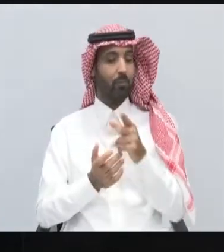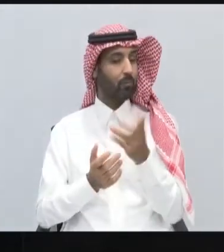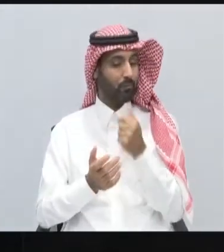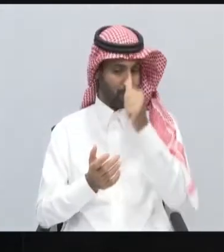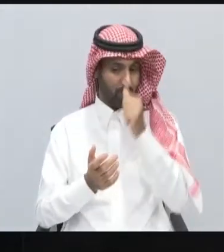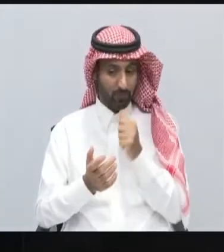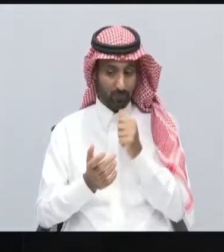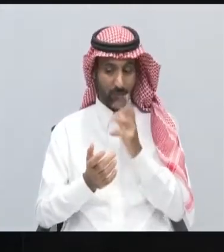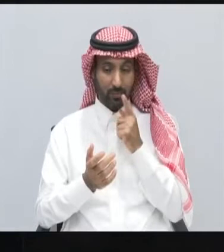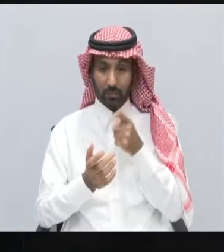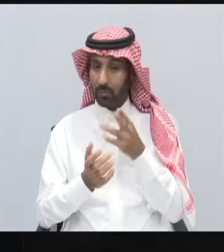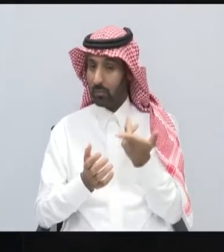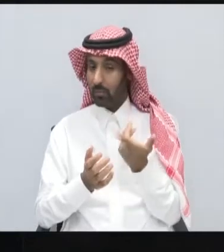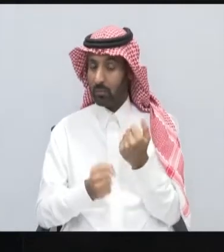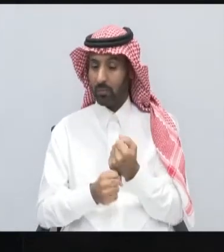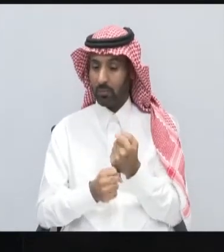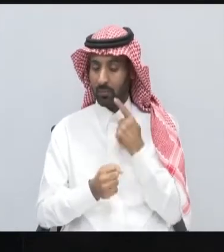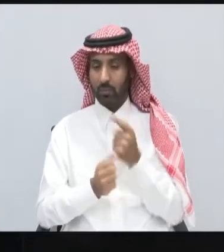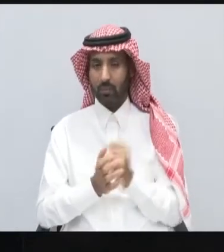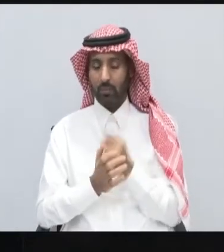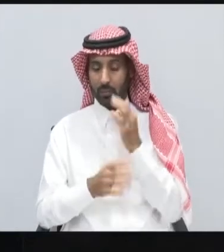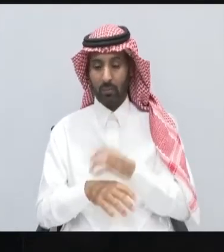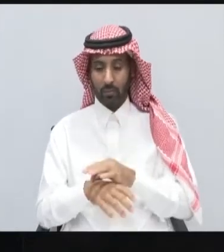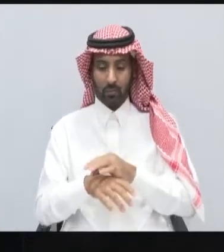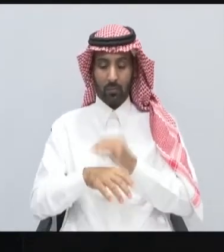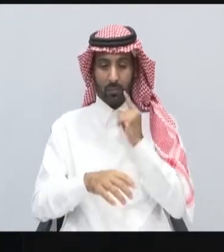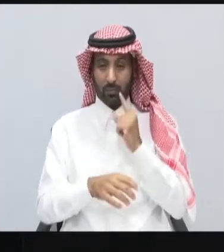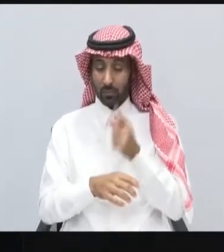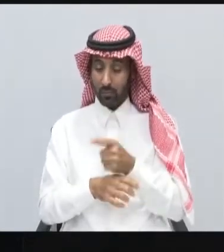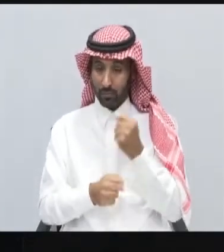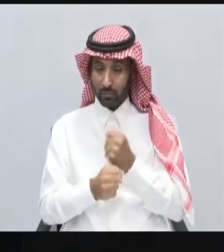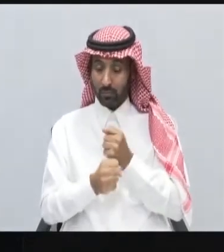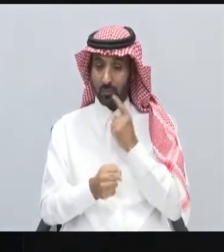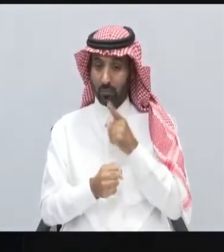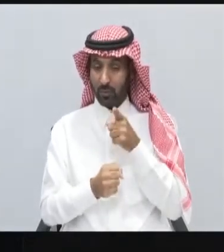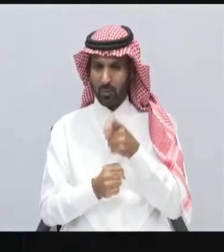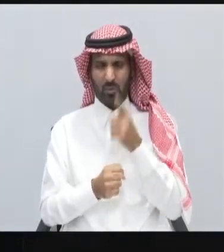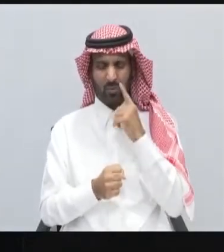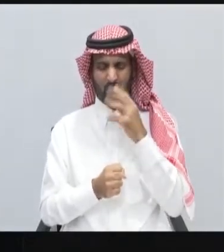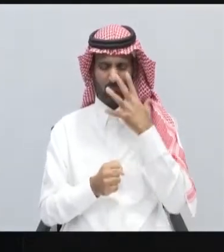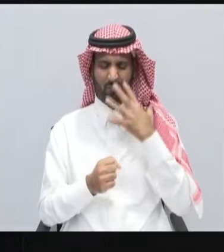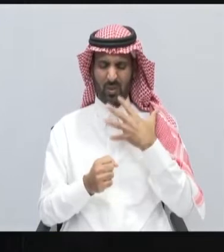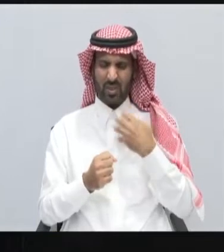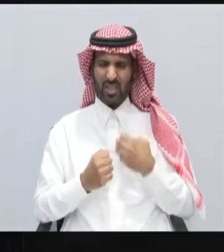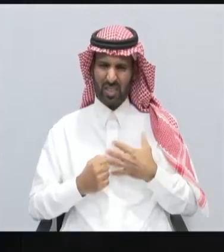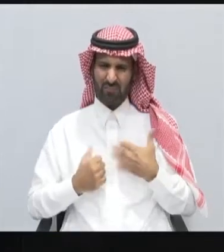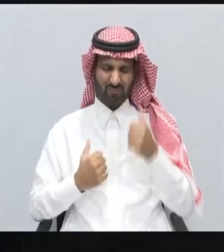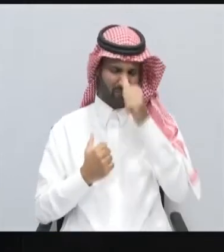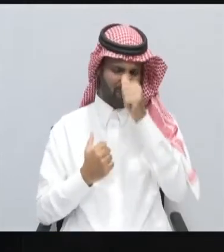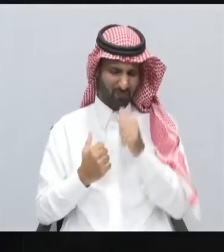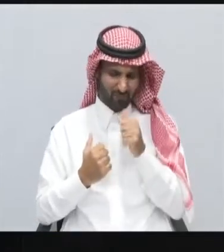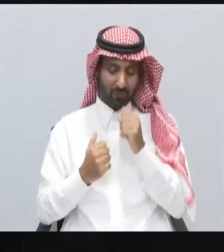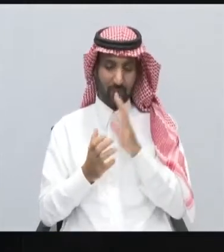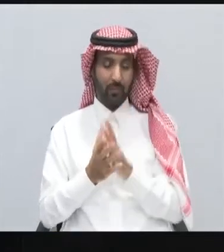angry? Tell me about things people do that makes you uncomfortable, very angry.